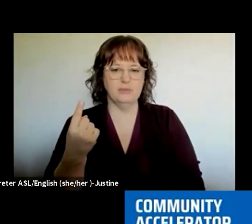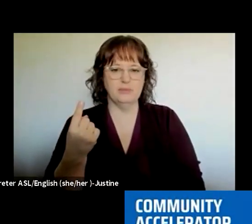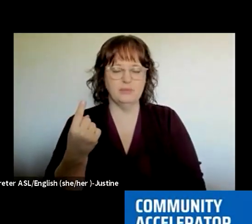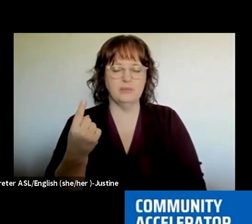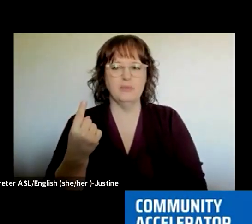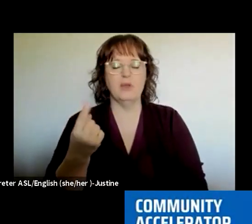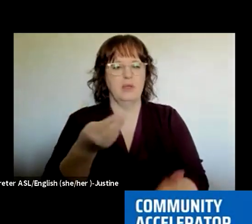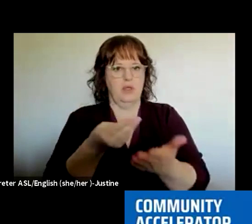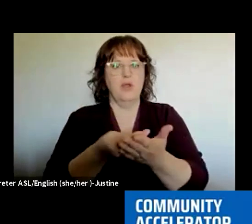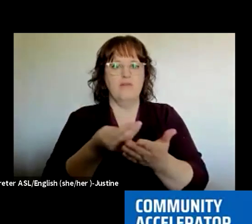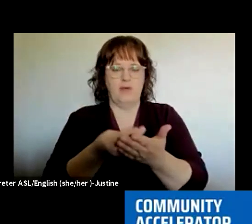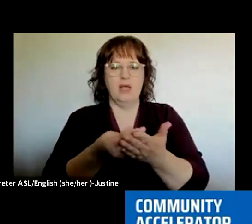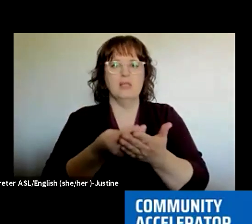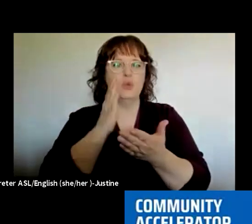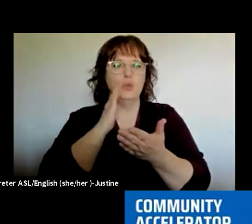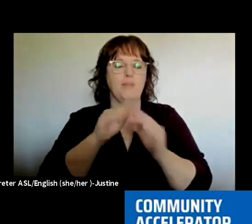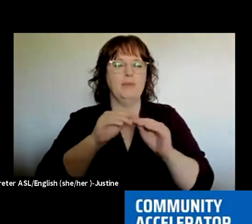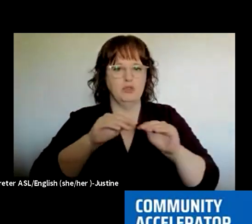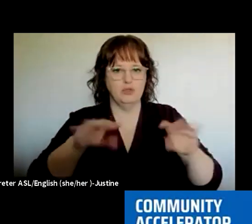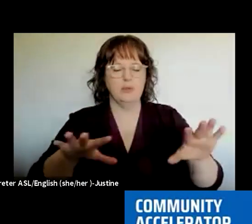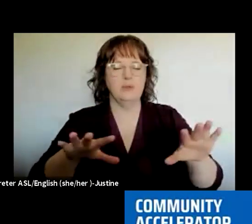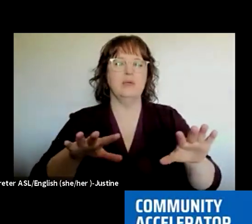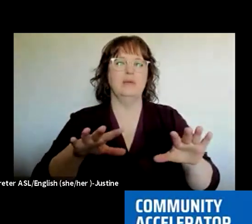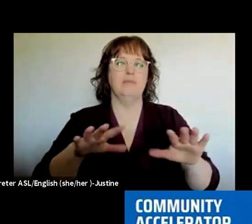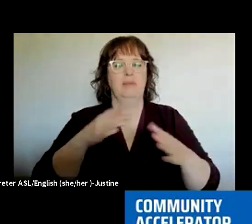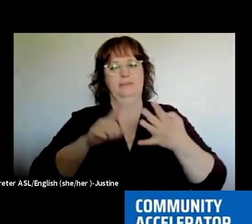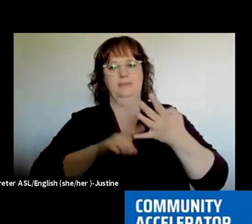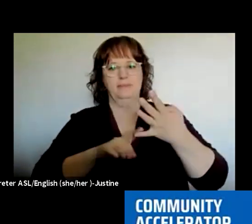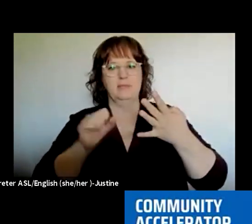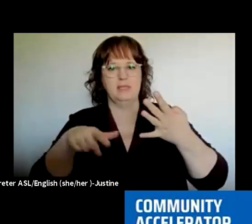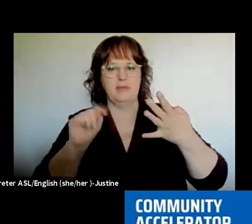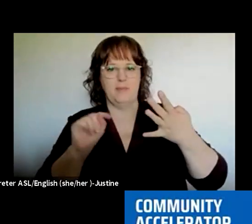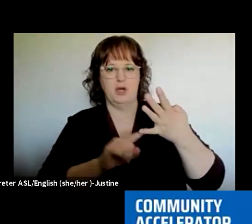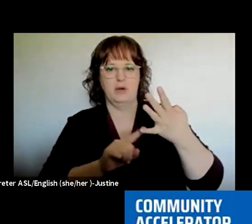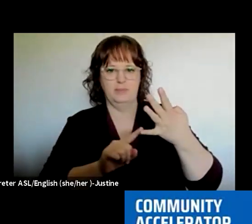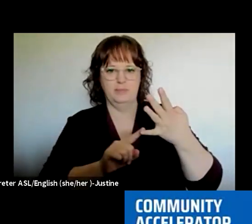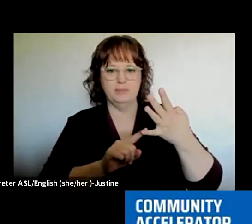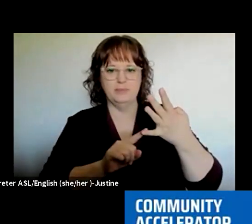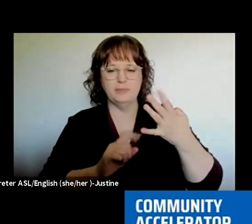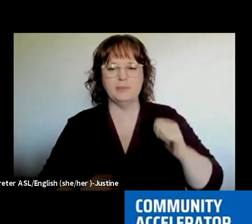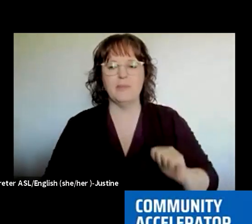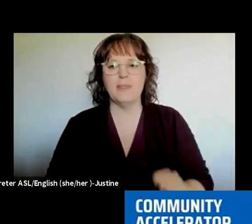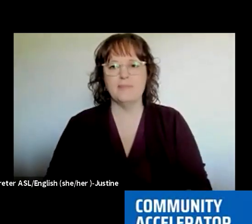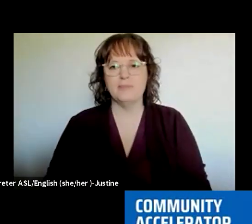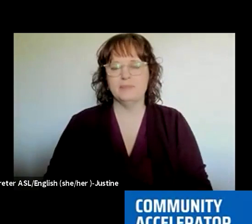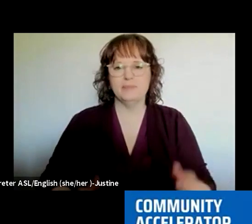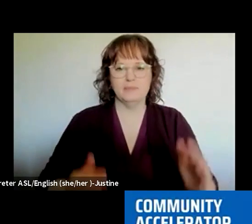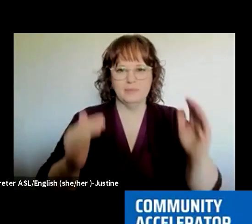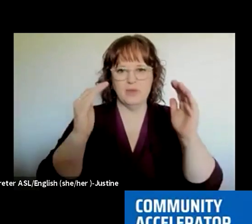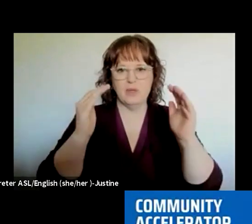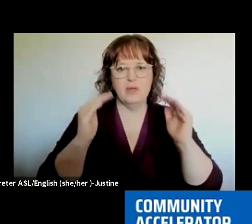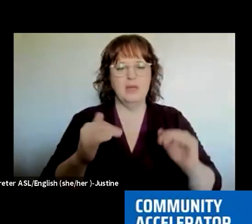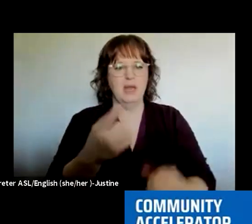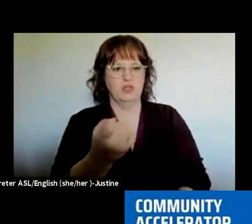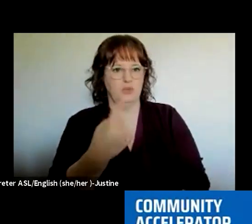funds will be distributed by the end of September. Great, thank you. Our next question is, will I have